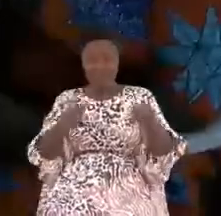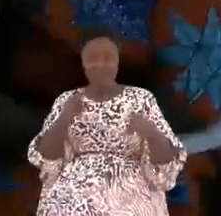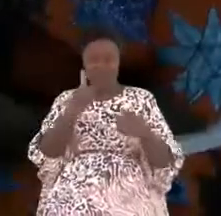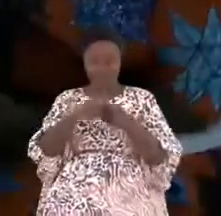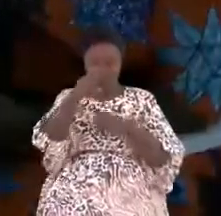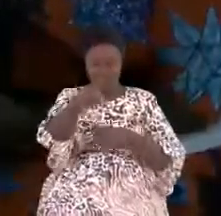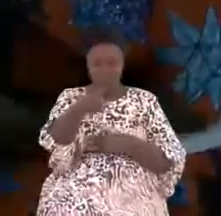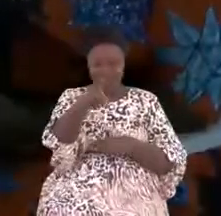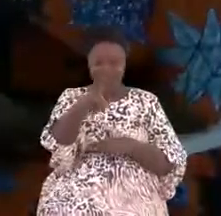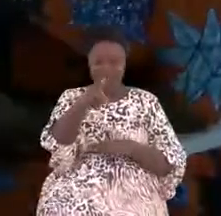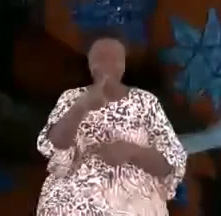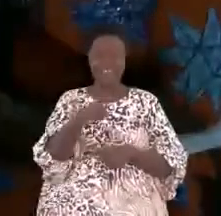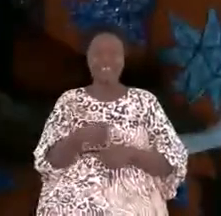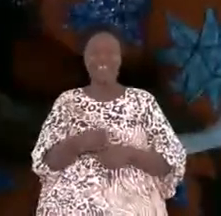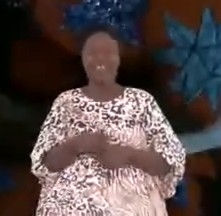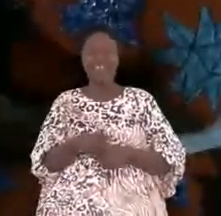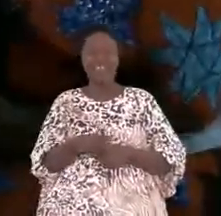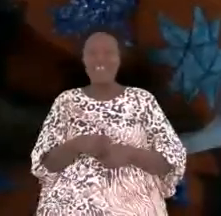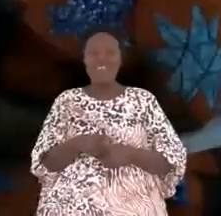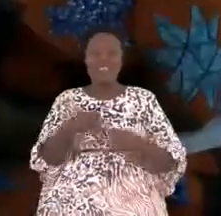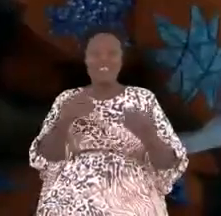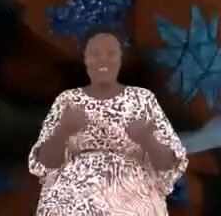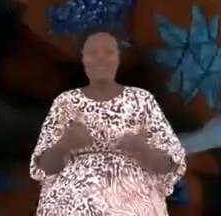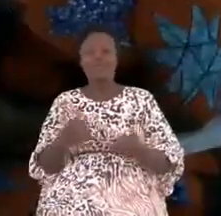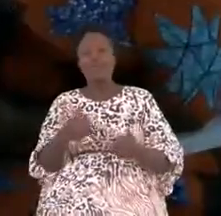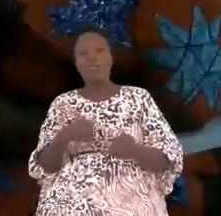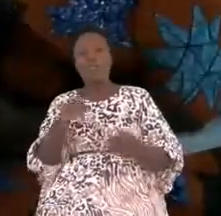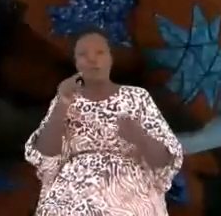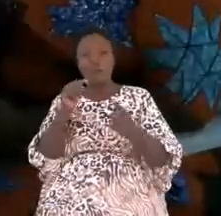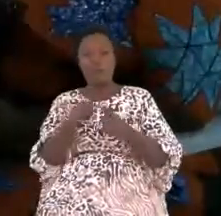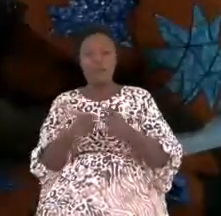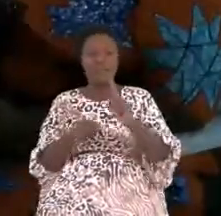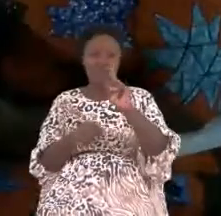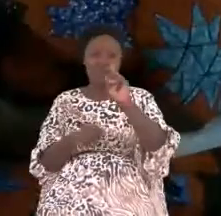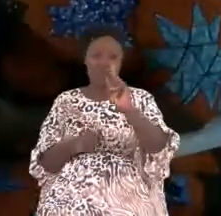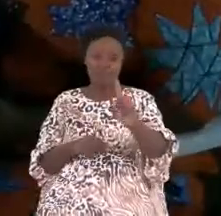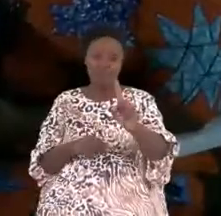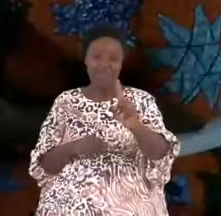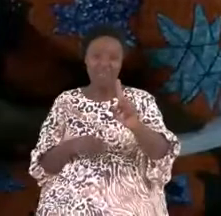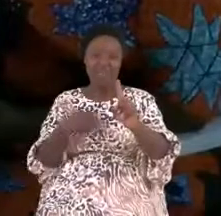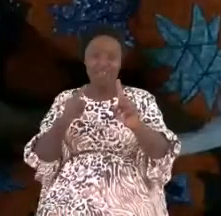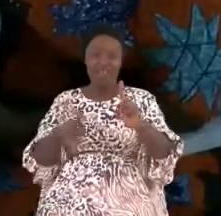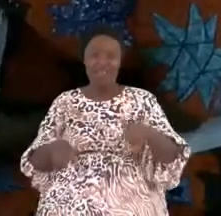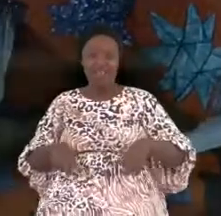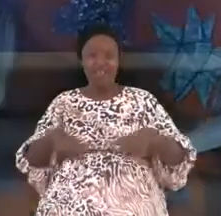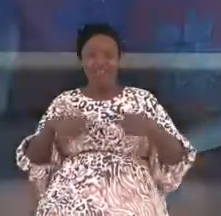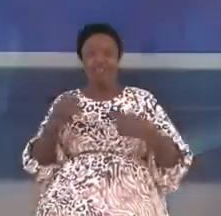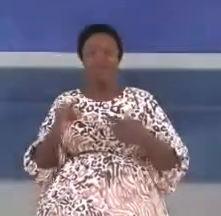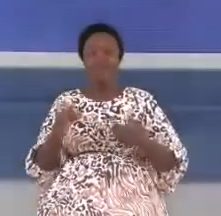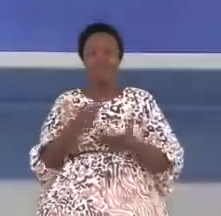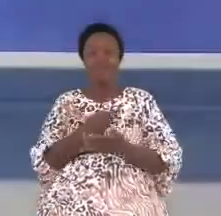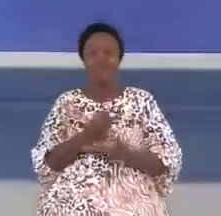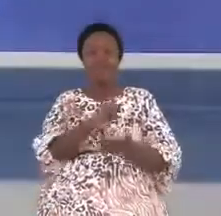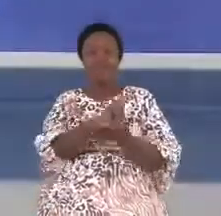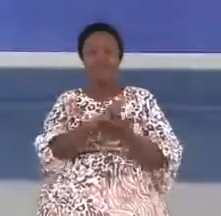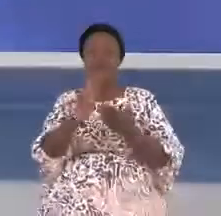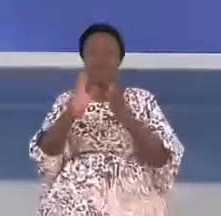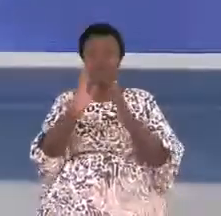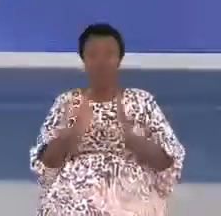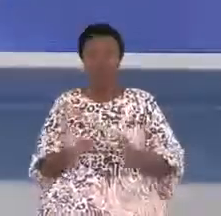you before the end point number one the life of failure in